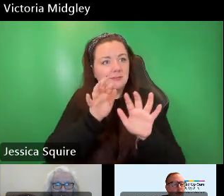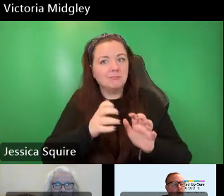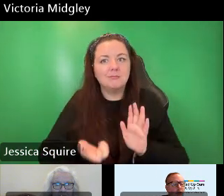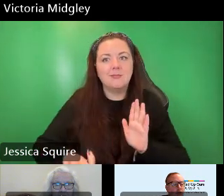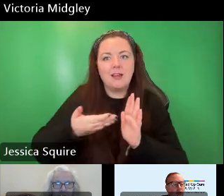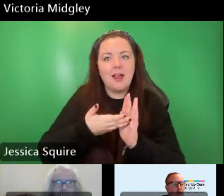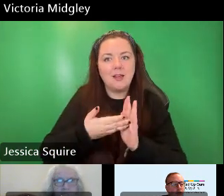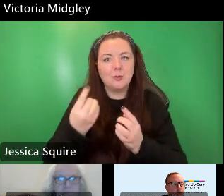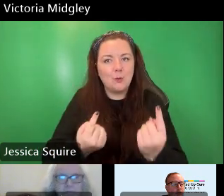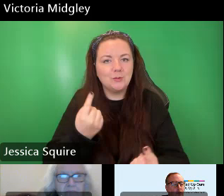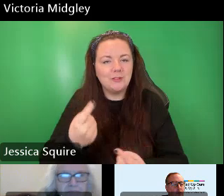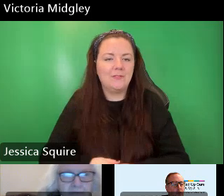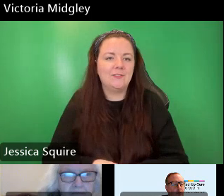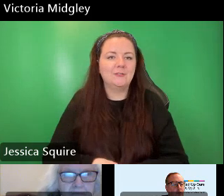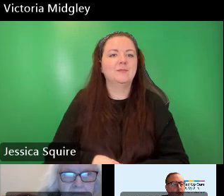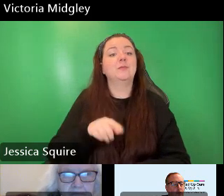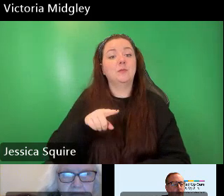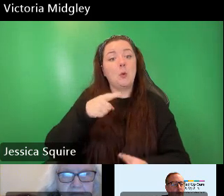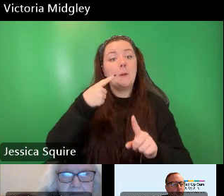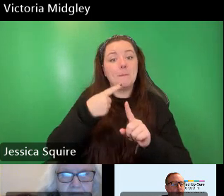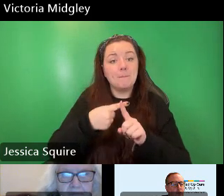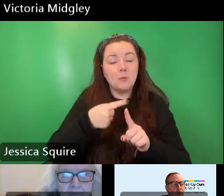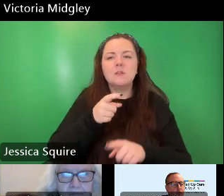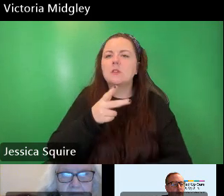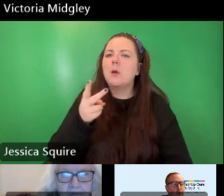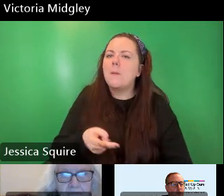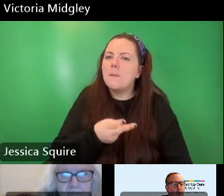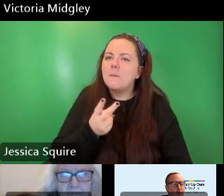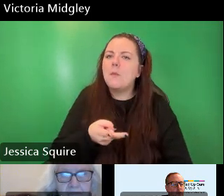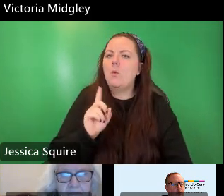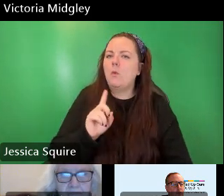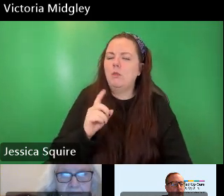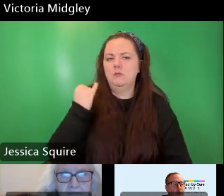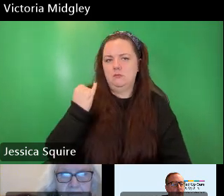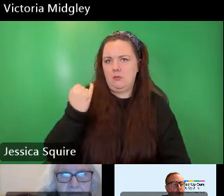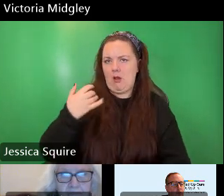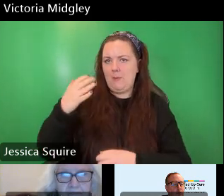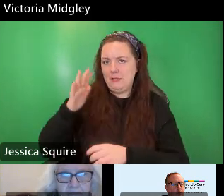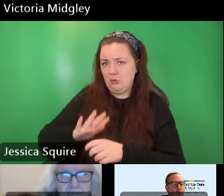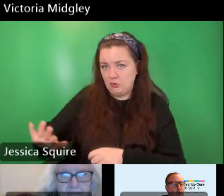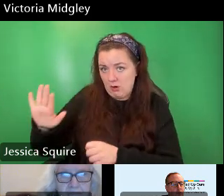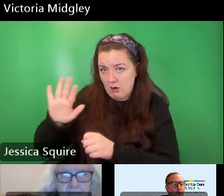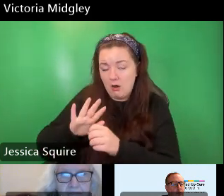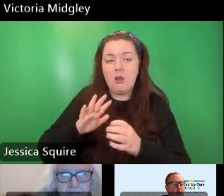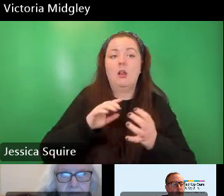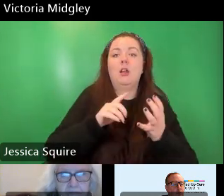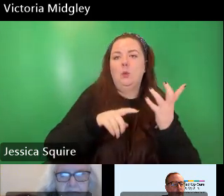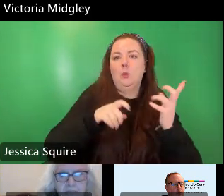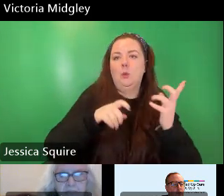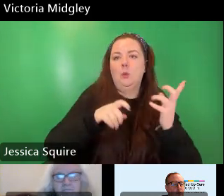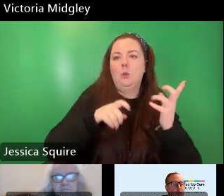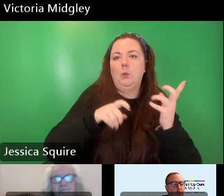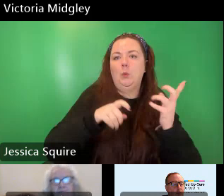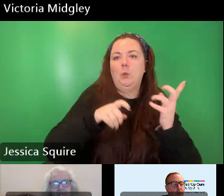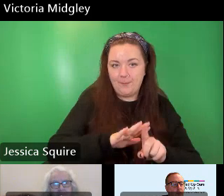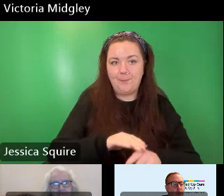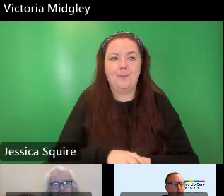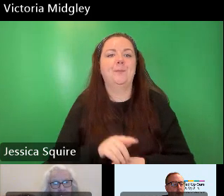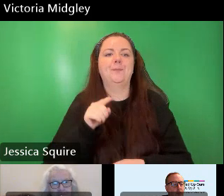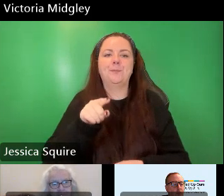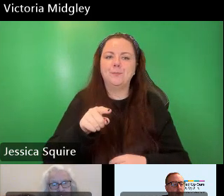we nationally and in Derbyshire will see, we think, from the move from analog to digital, or improving our digital